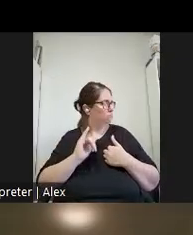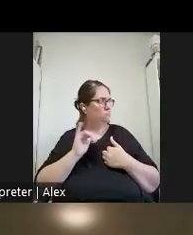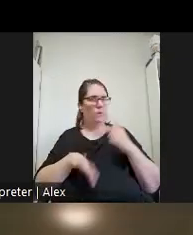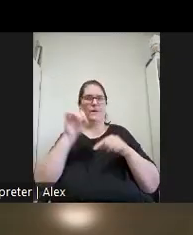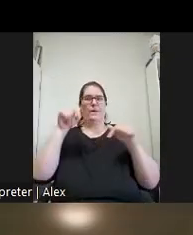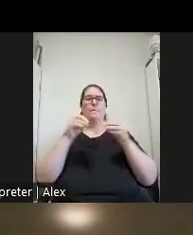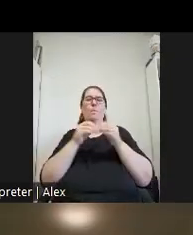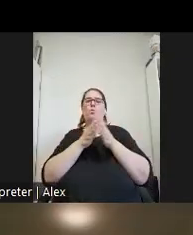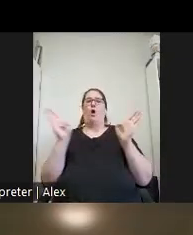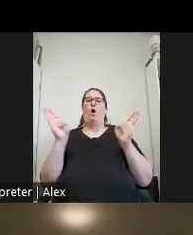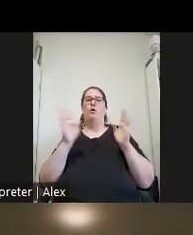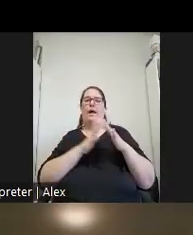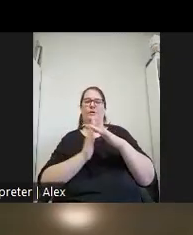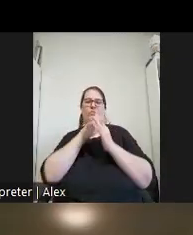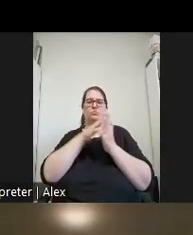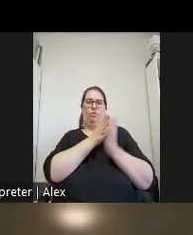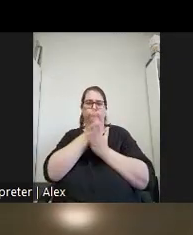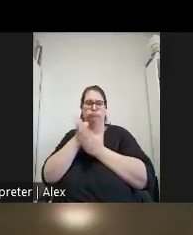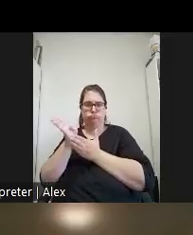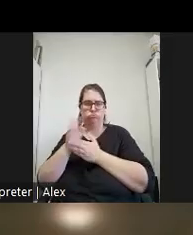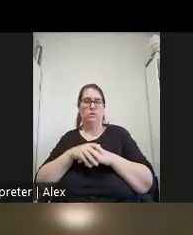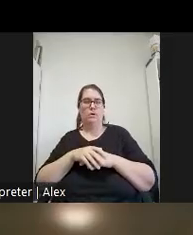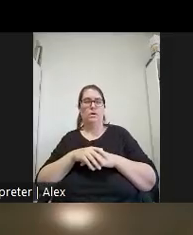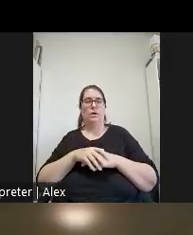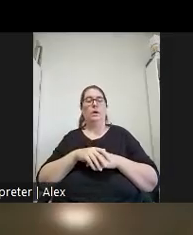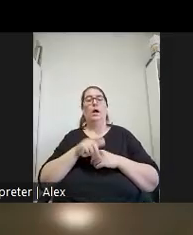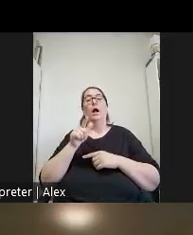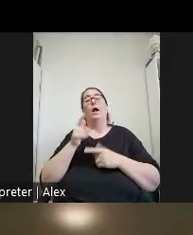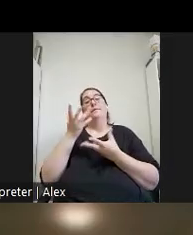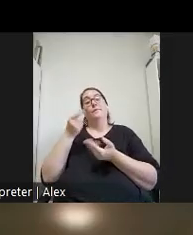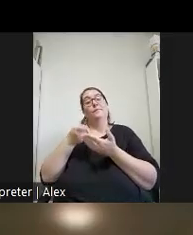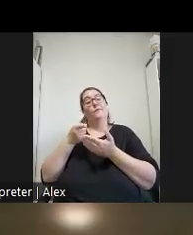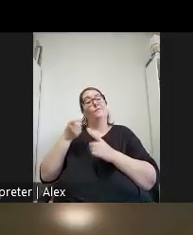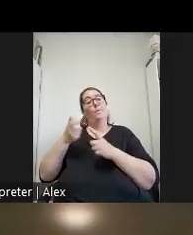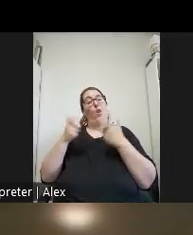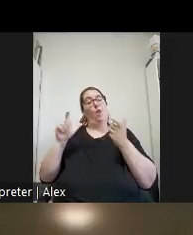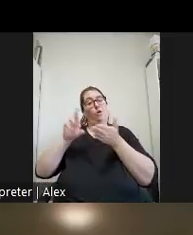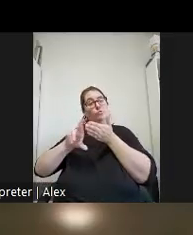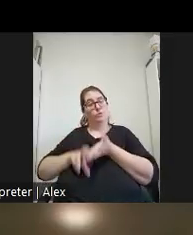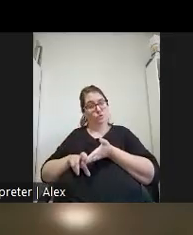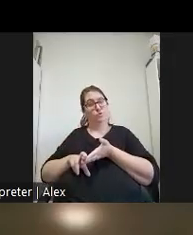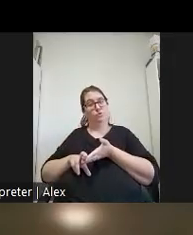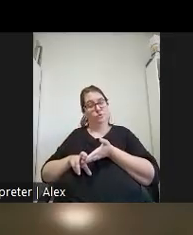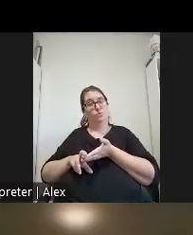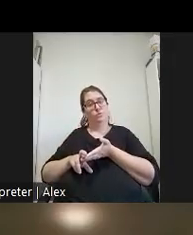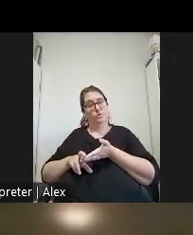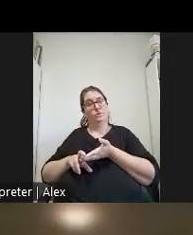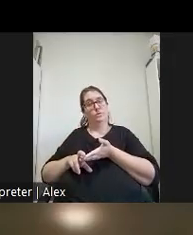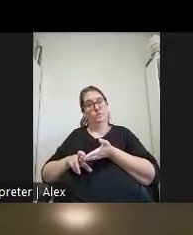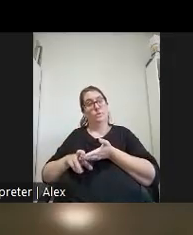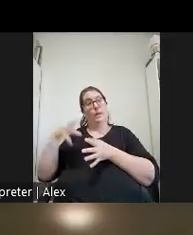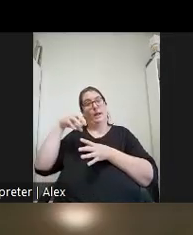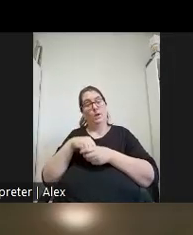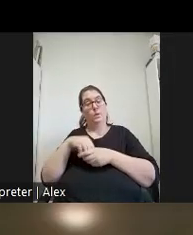and intersectional too. It was informed by large-scale research initiative. The clinic's research included